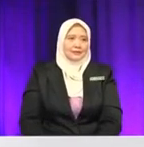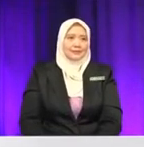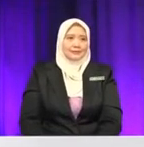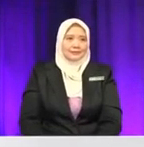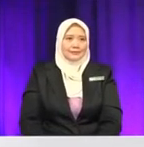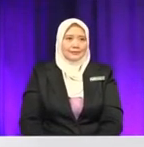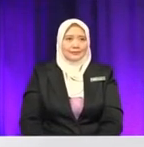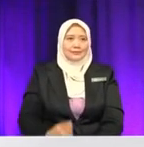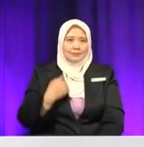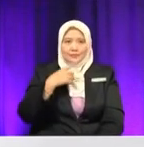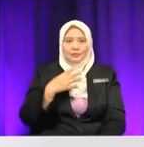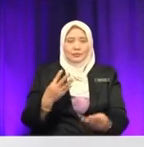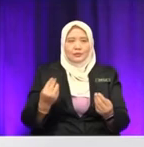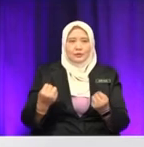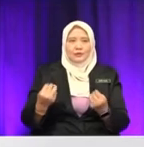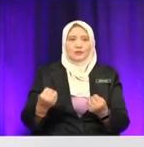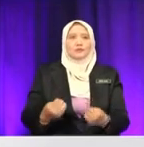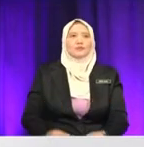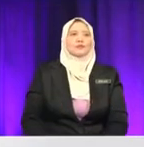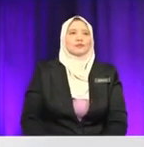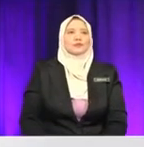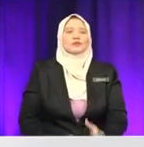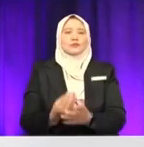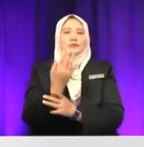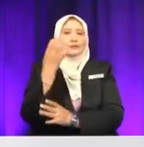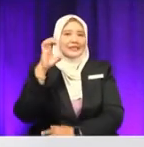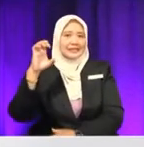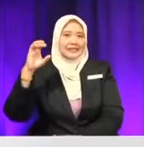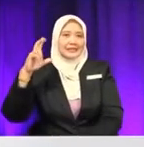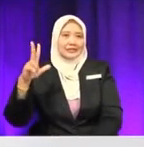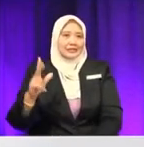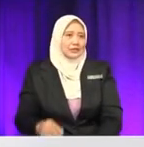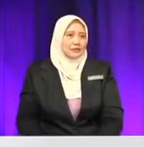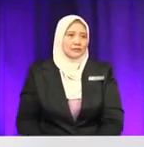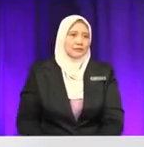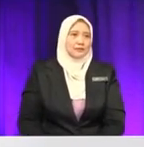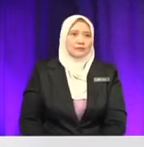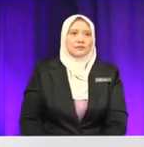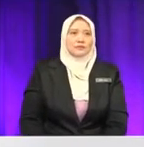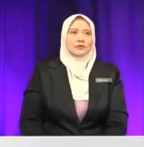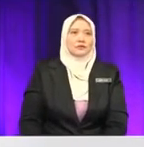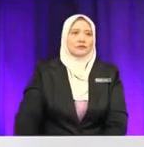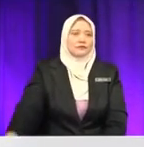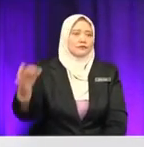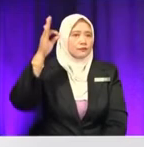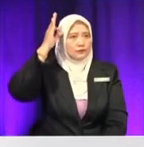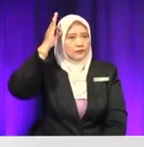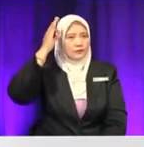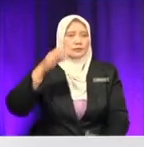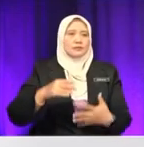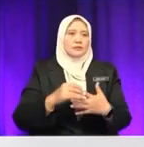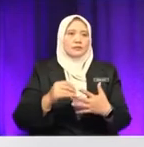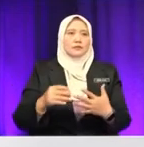Gross C3. All right, who wants to give it a shot? Who wants to grow E3? Can I give a shot, madam? Okay, Faisal. So what's your choice?